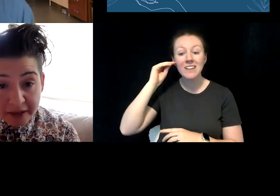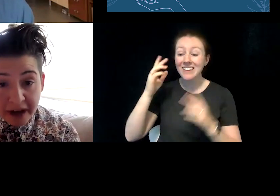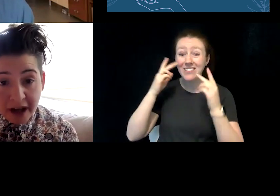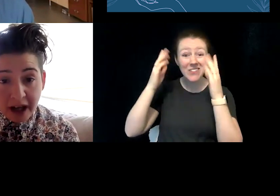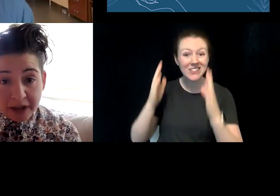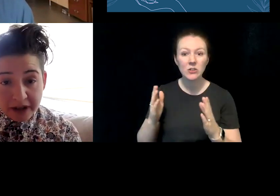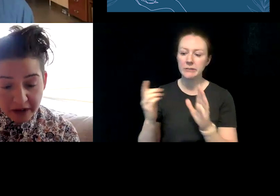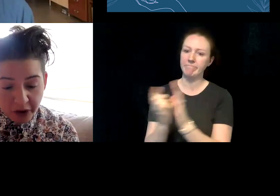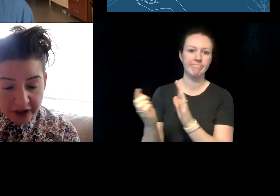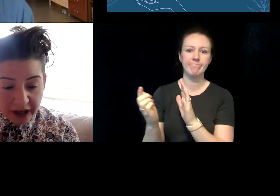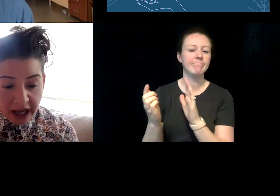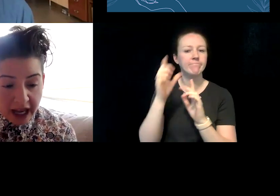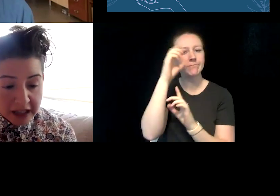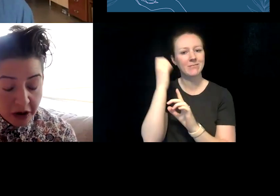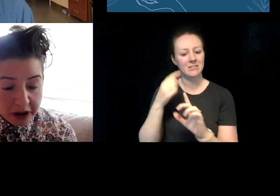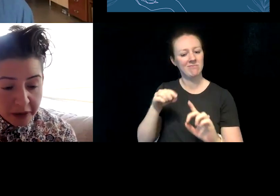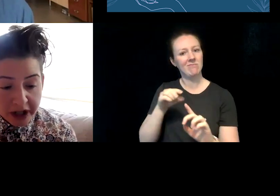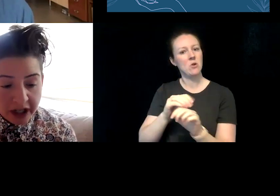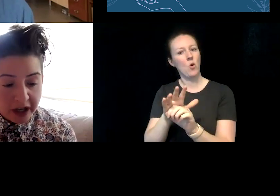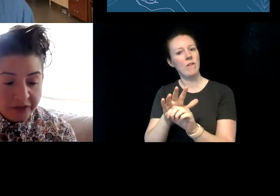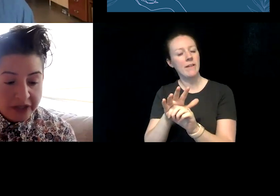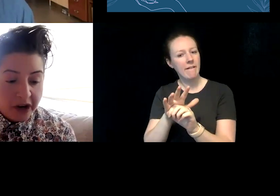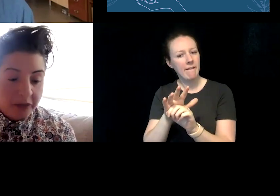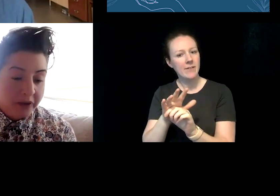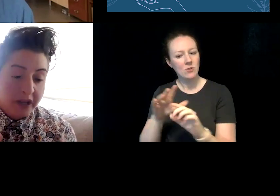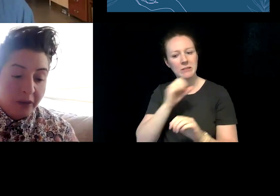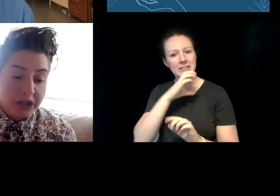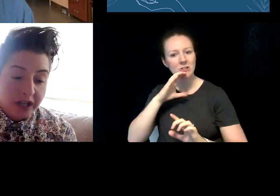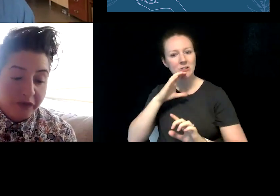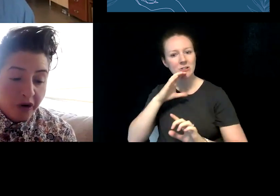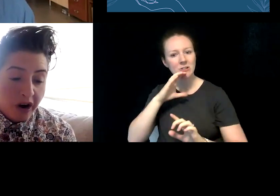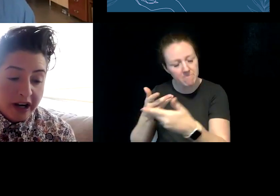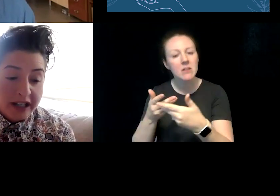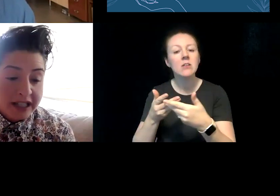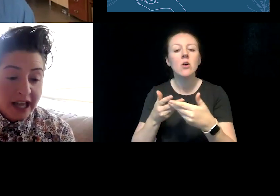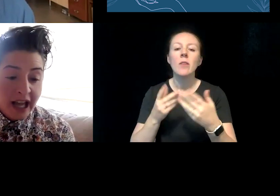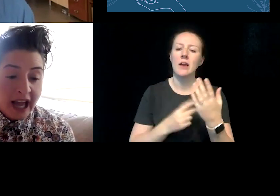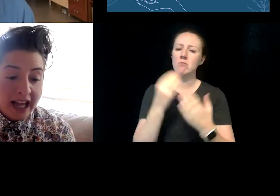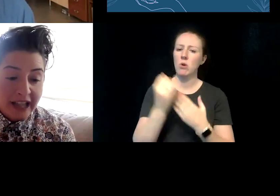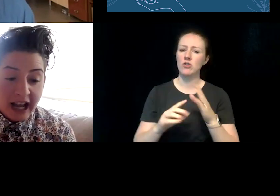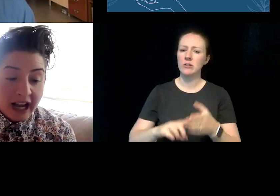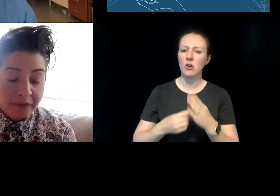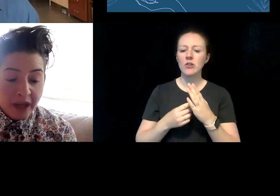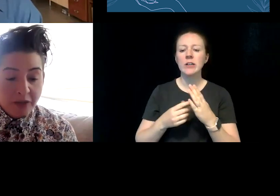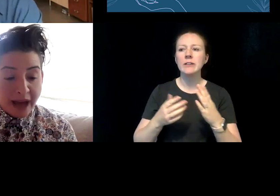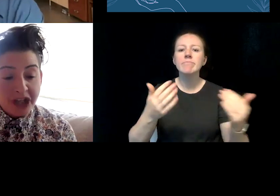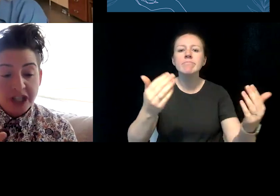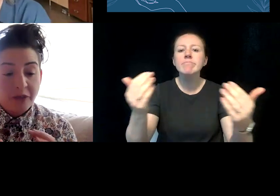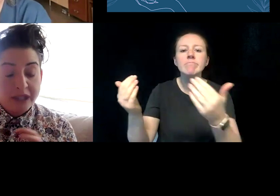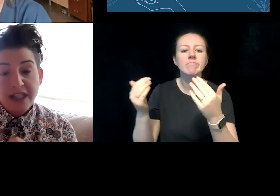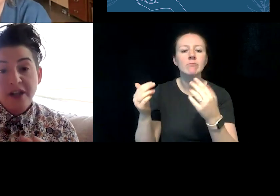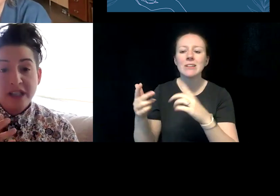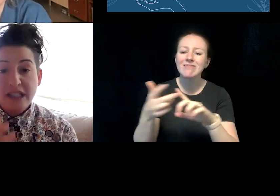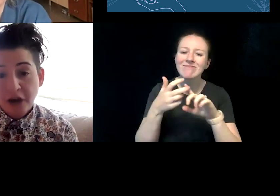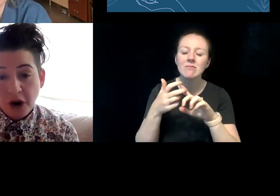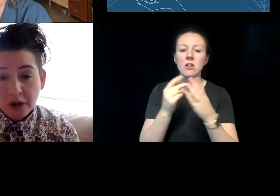a time because of COVID. And so the project kind of started with, like, commissioning 4 artists and matching them